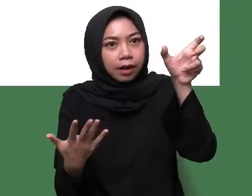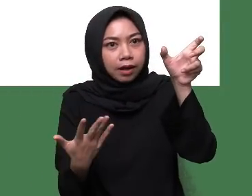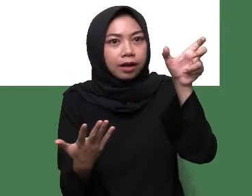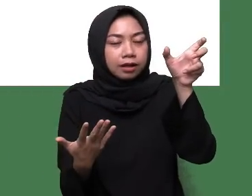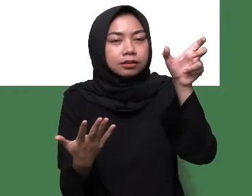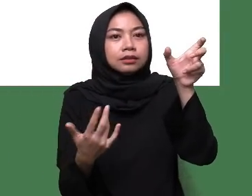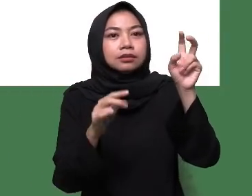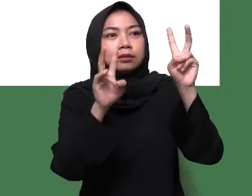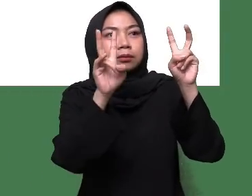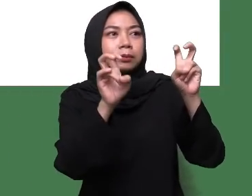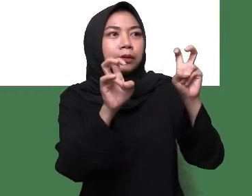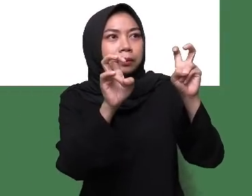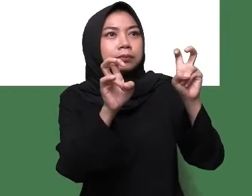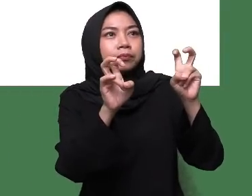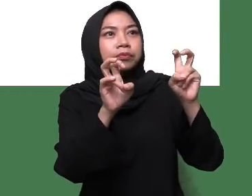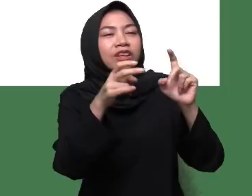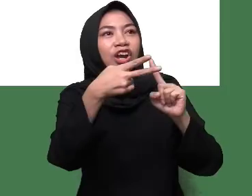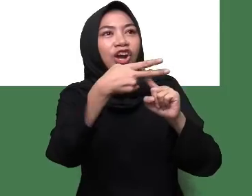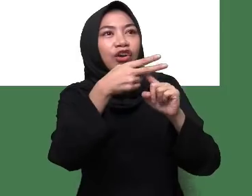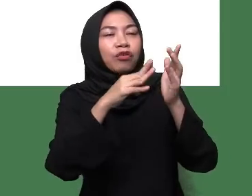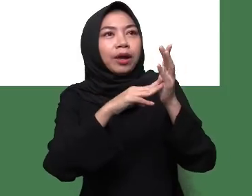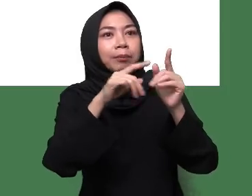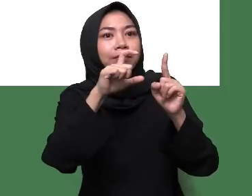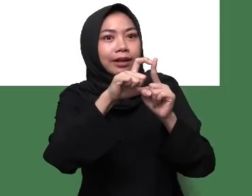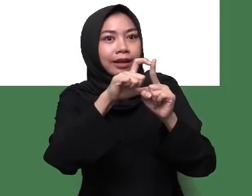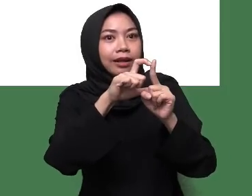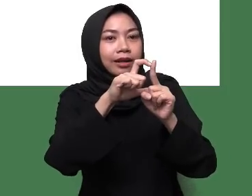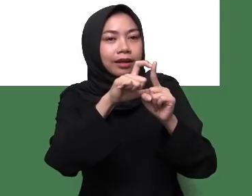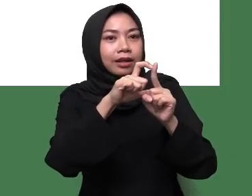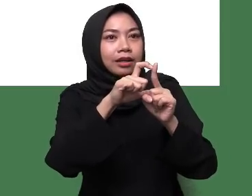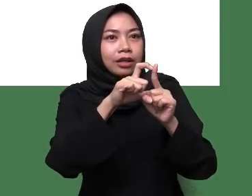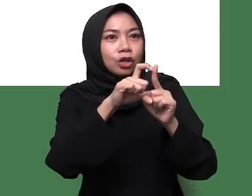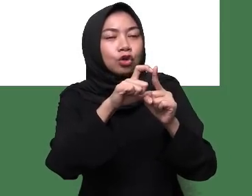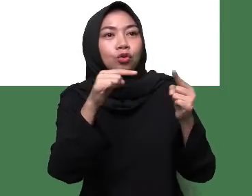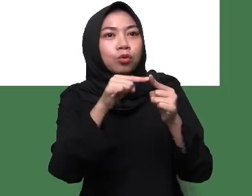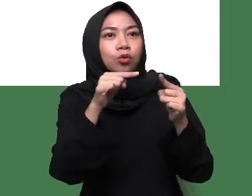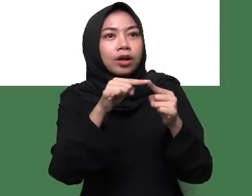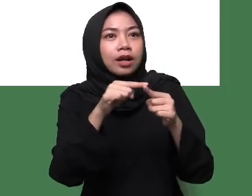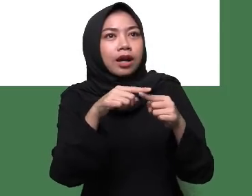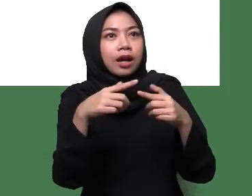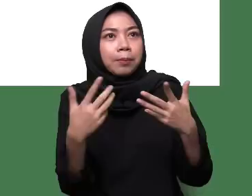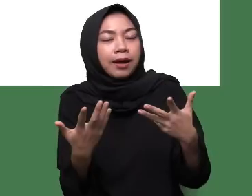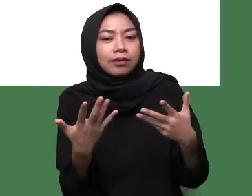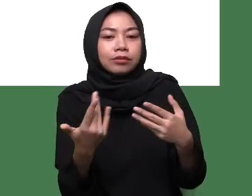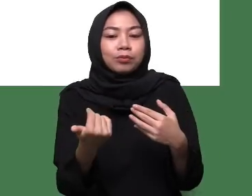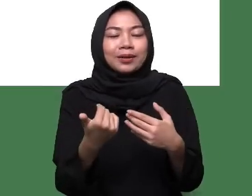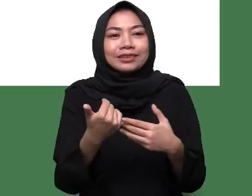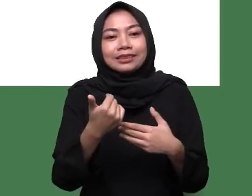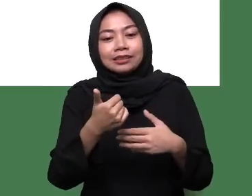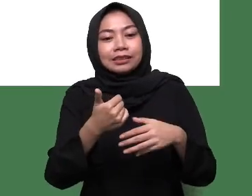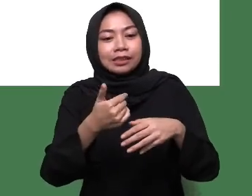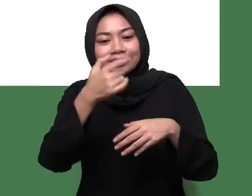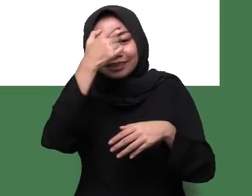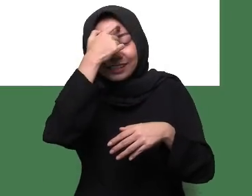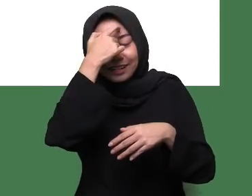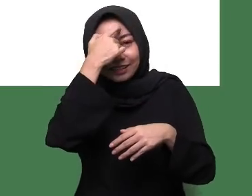of FMD confirmed case refers to livestock that shows clinical symptoms or